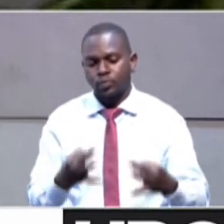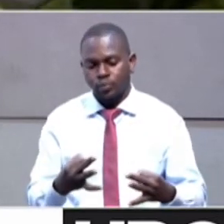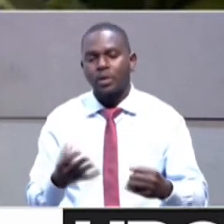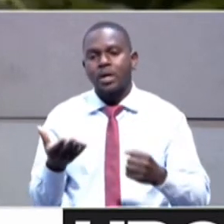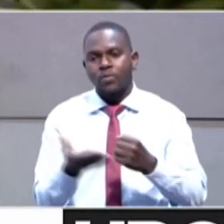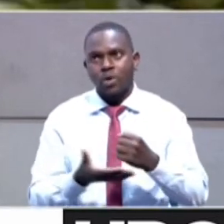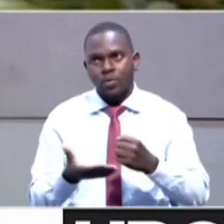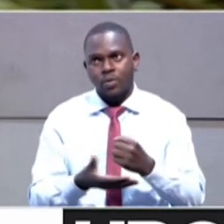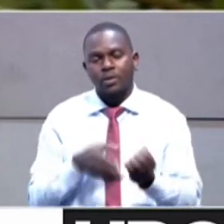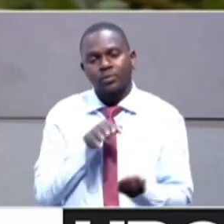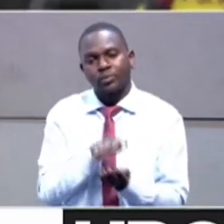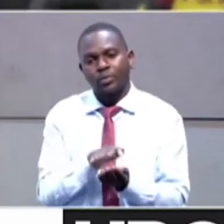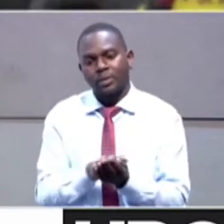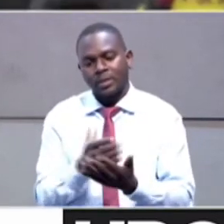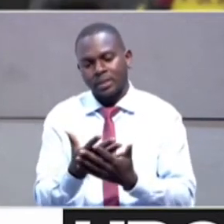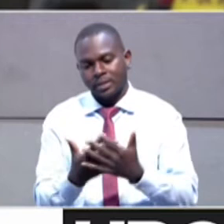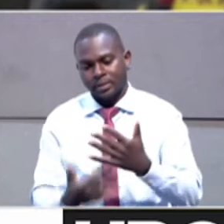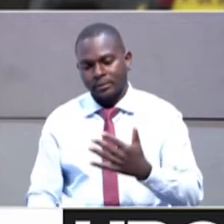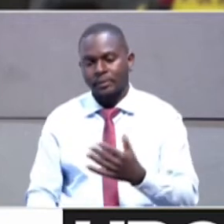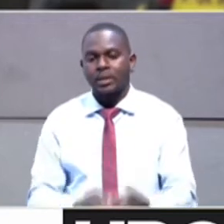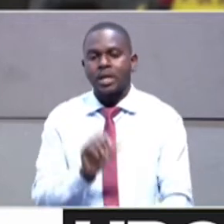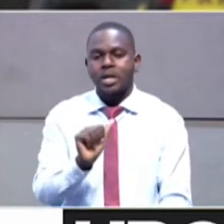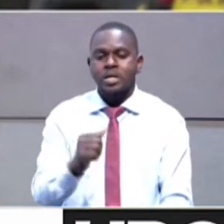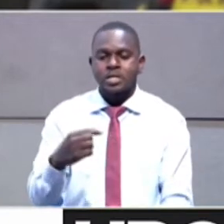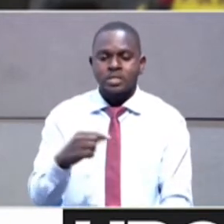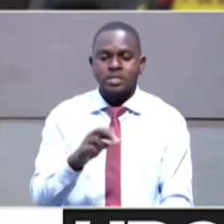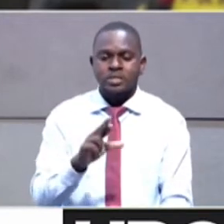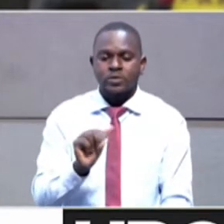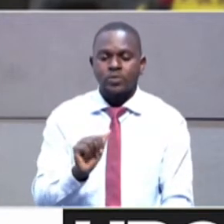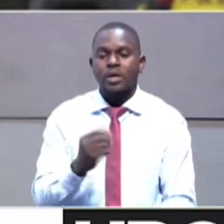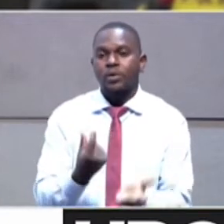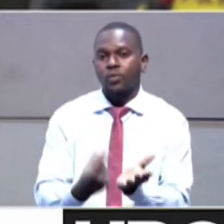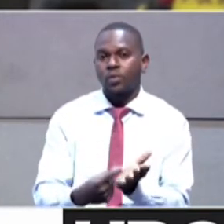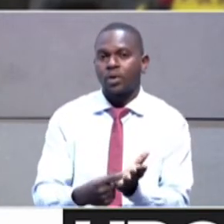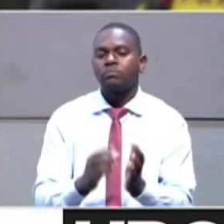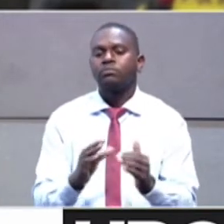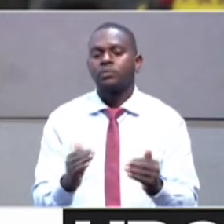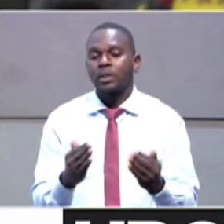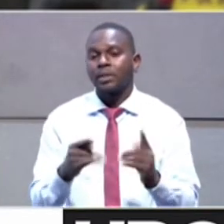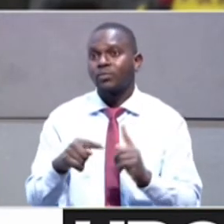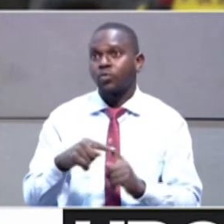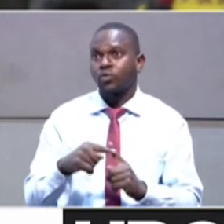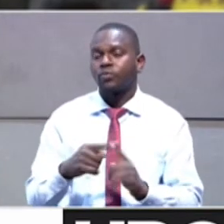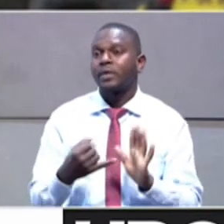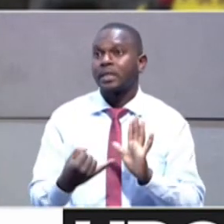post-harvest handling, among others. Agra Uganda has positively